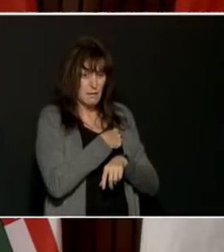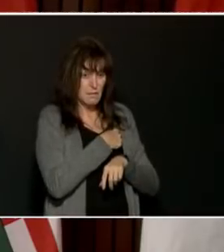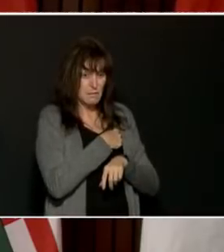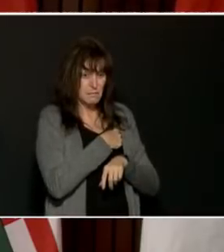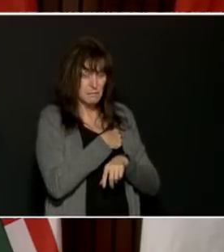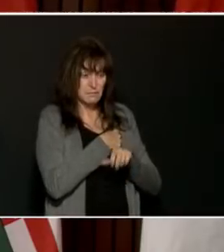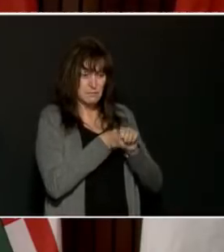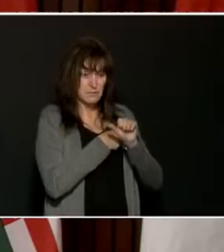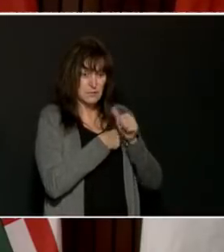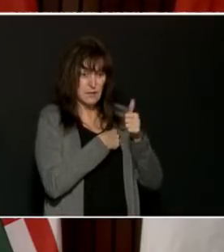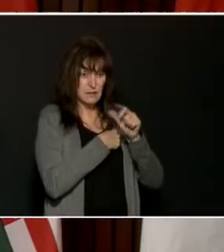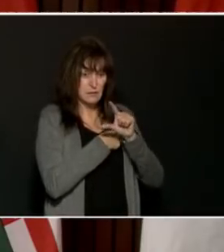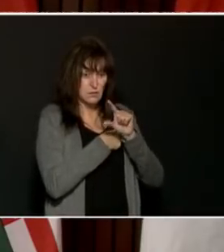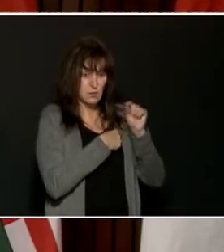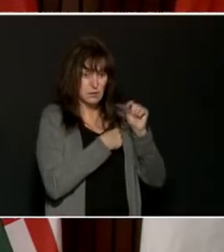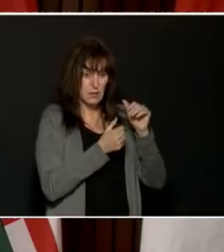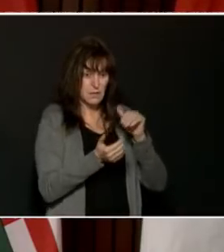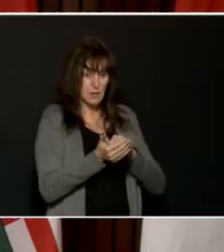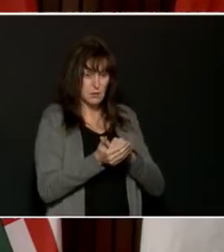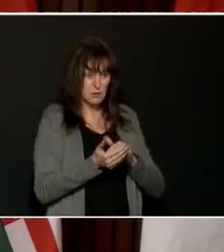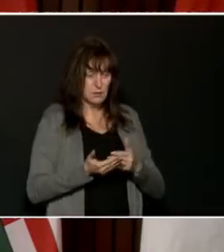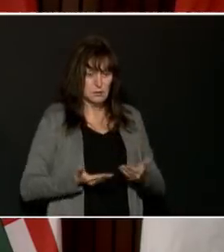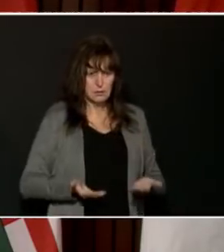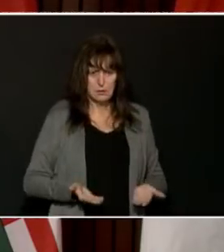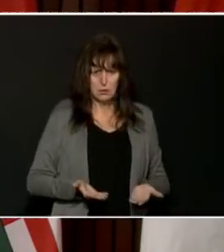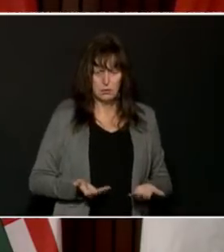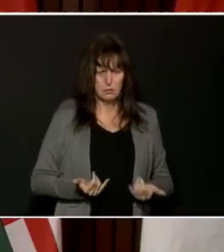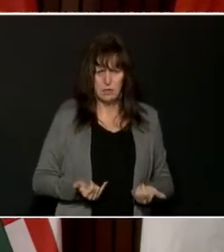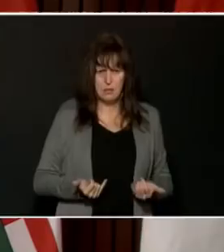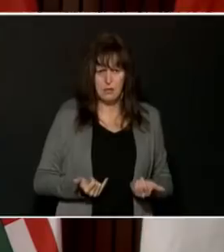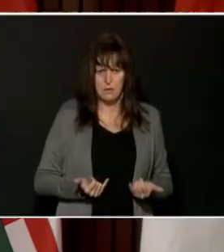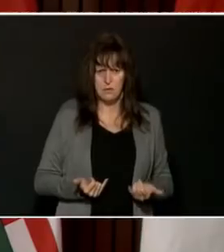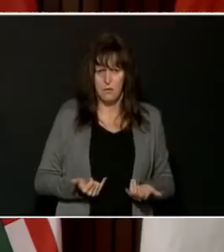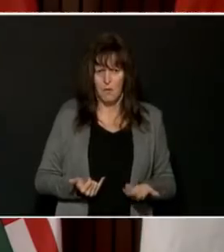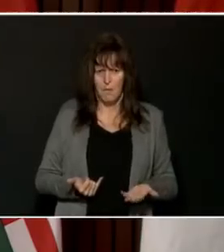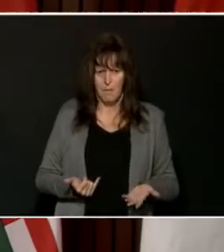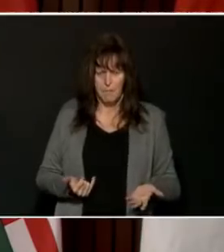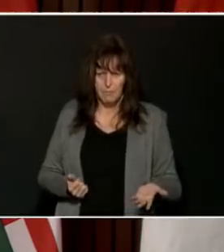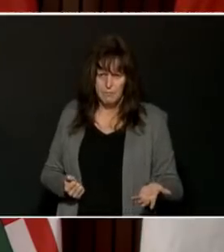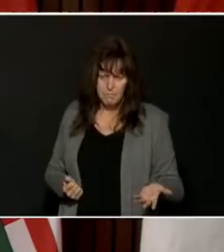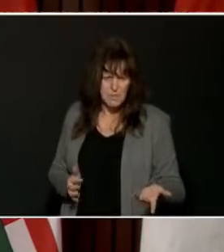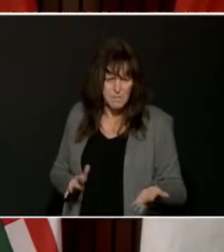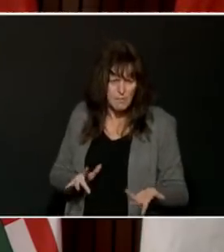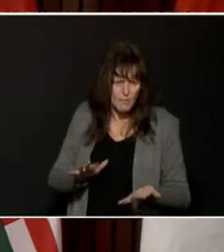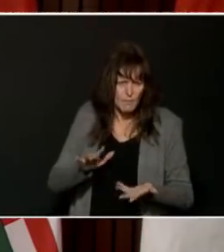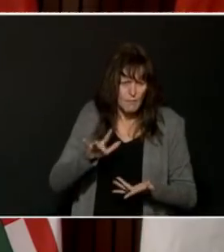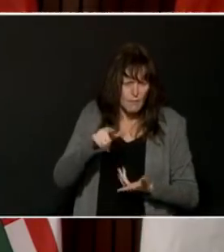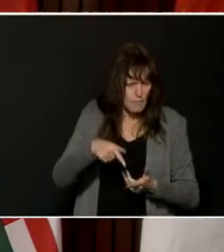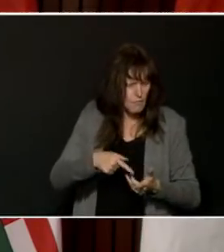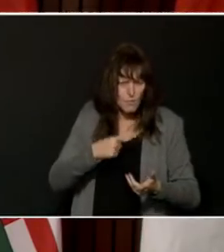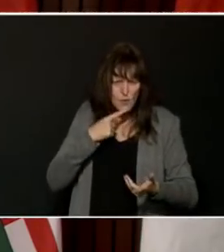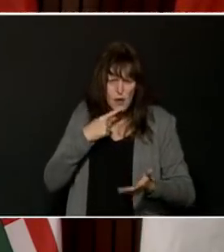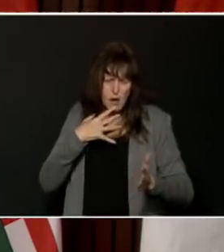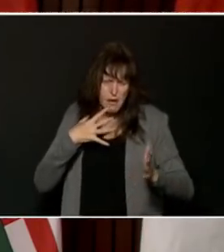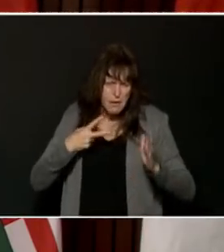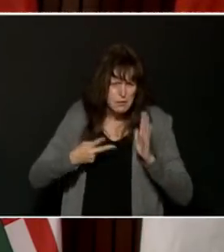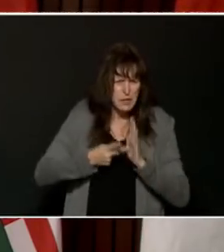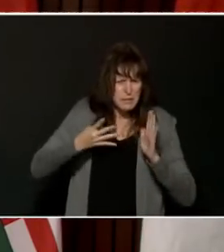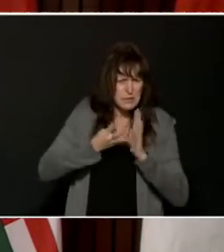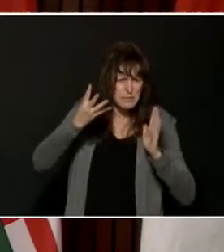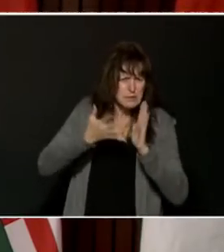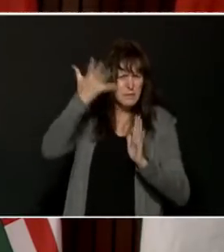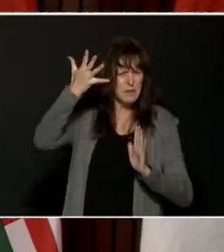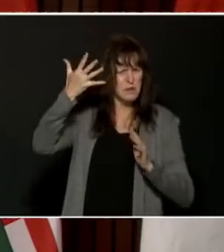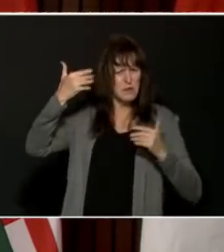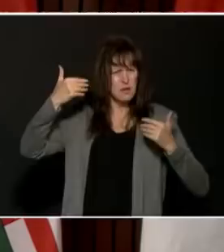in the GTA right now. And so this is an incredibly transmissible disease, and the levels of infection that we see in other